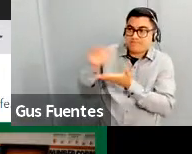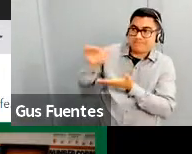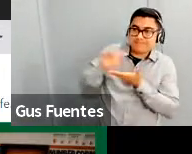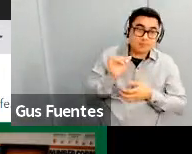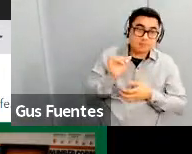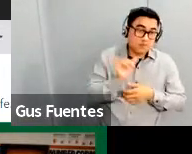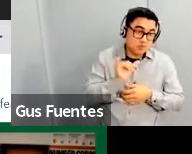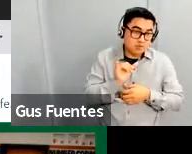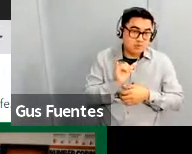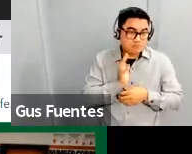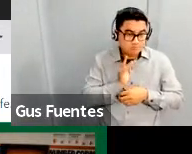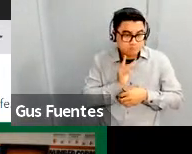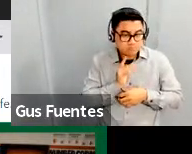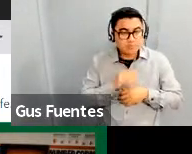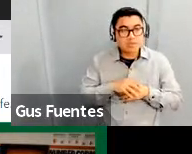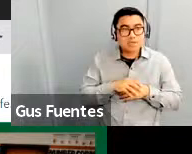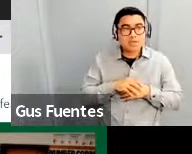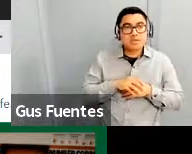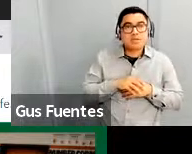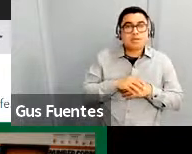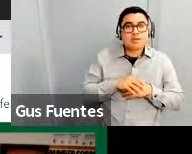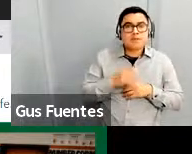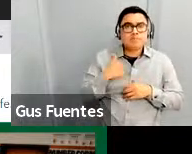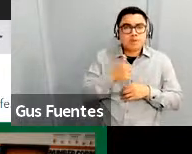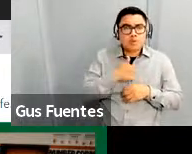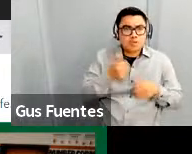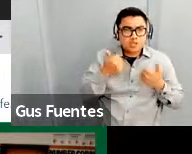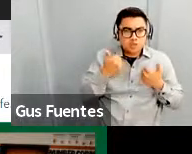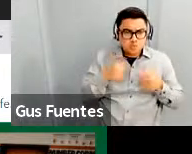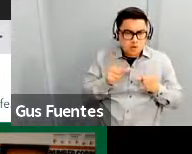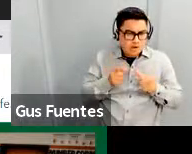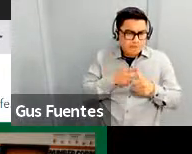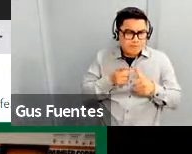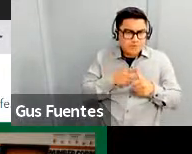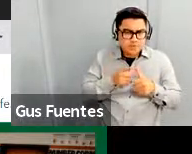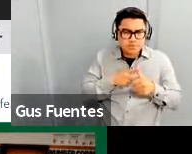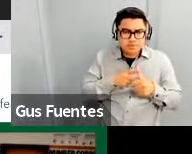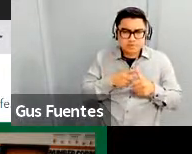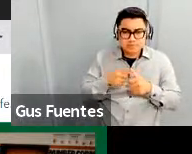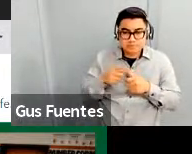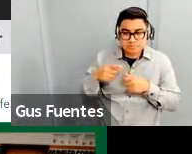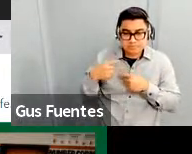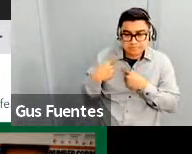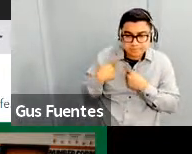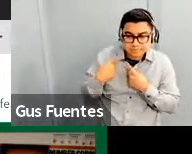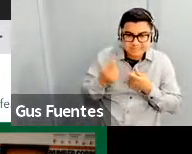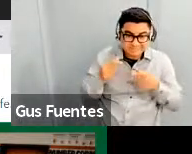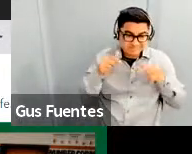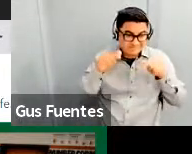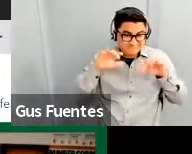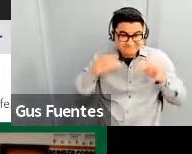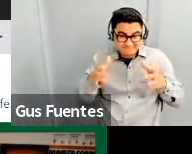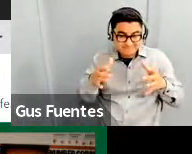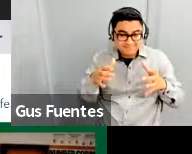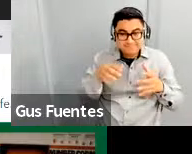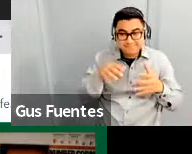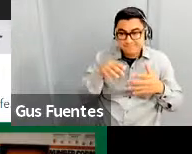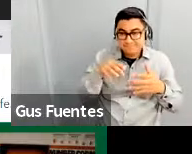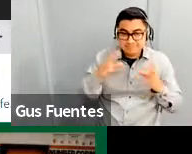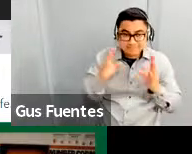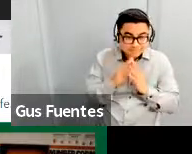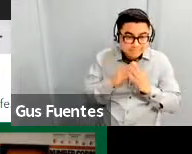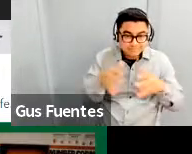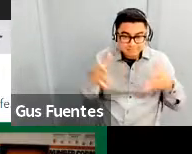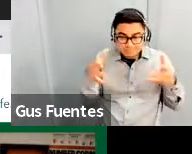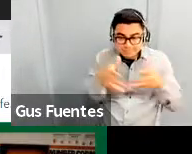our input process. We're trying to gather input during these input sessions for some of these funds as